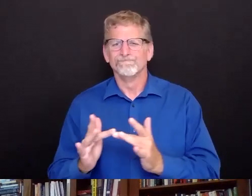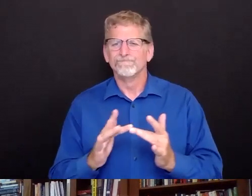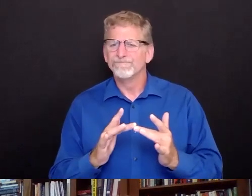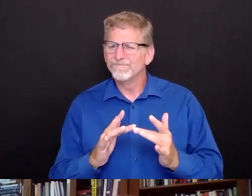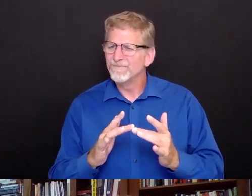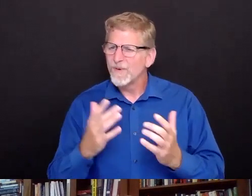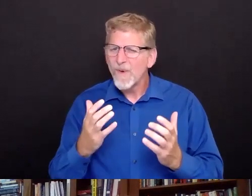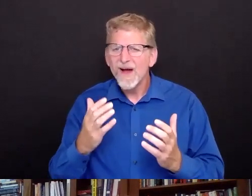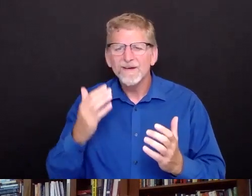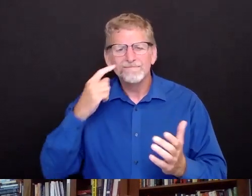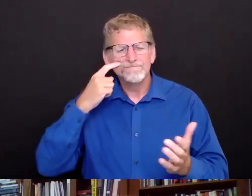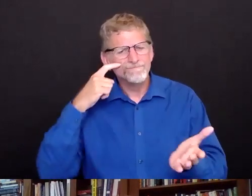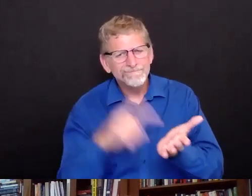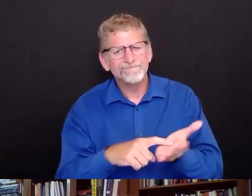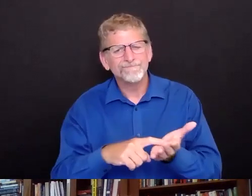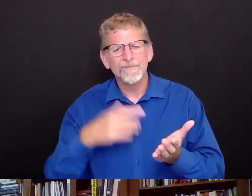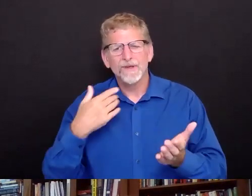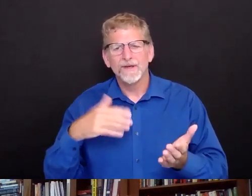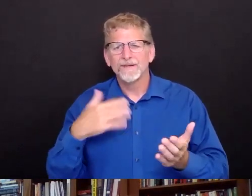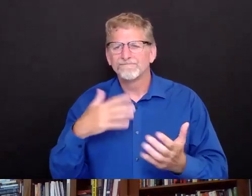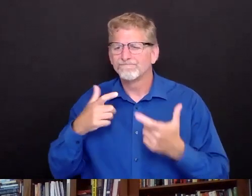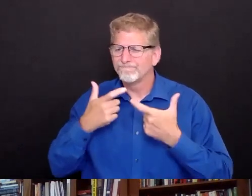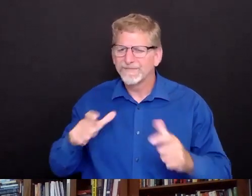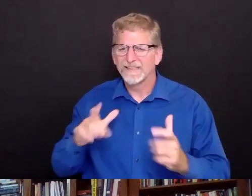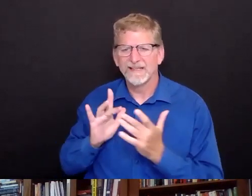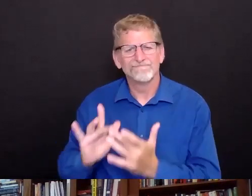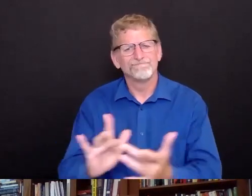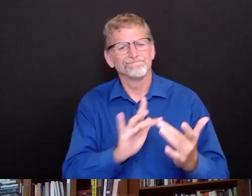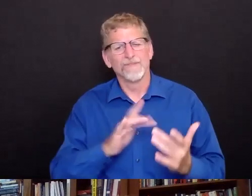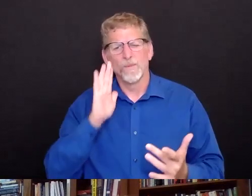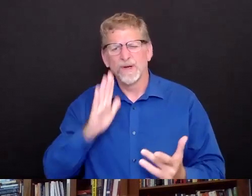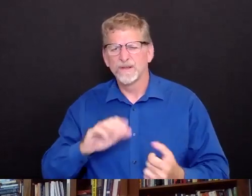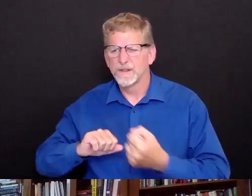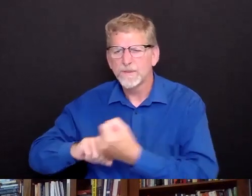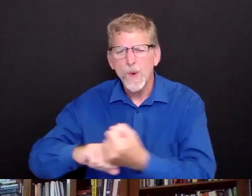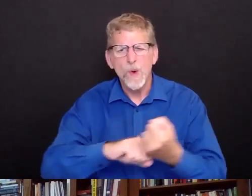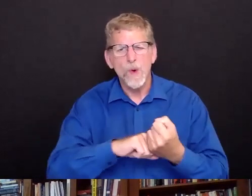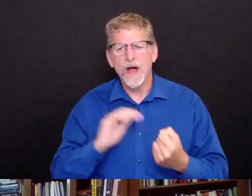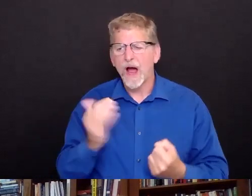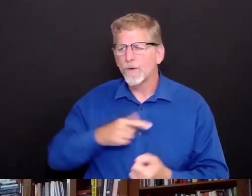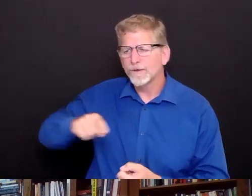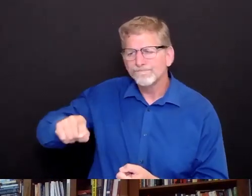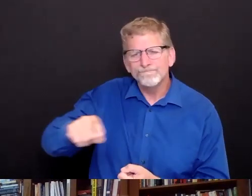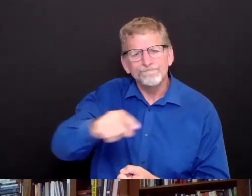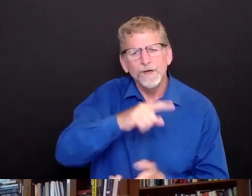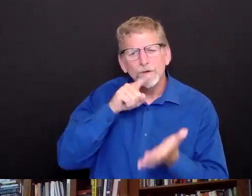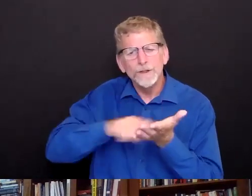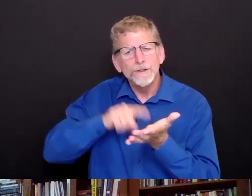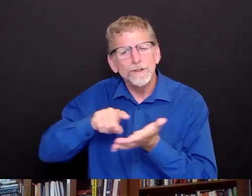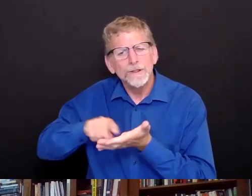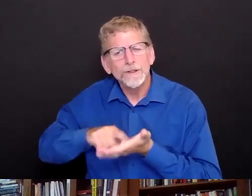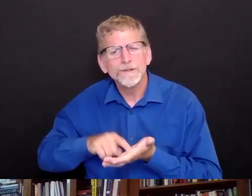of postdocs who support the biomedical research enterprise. And so I just wanted to give Dr. Collins a moment to